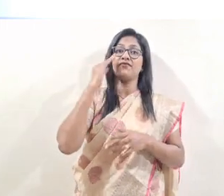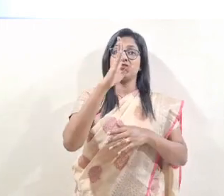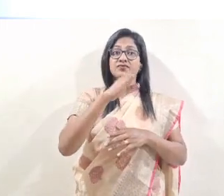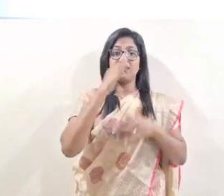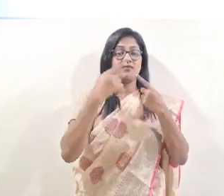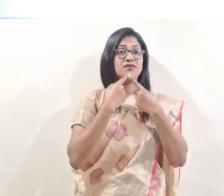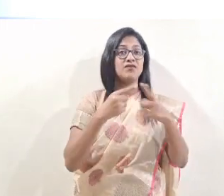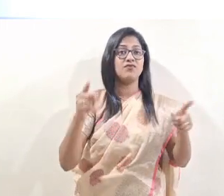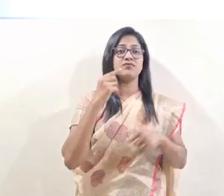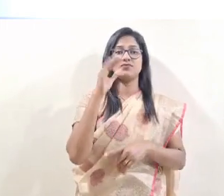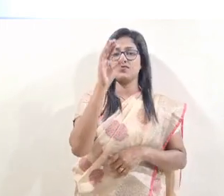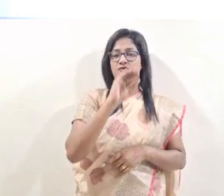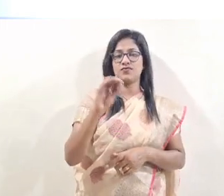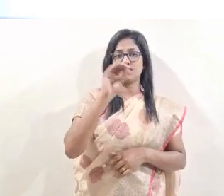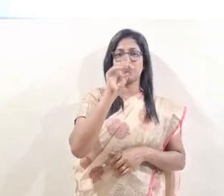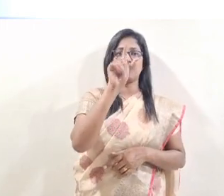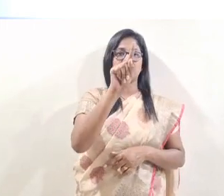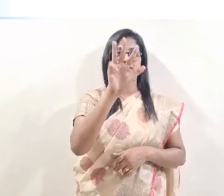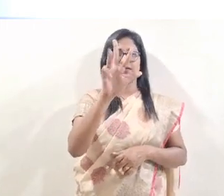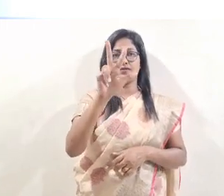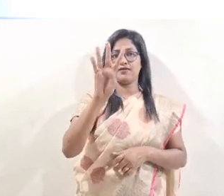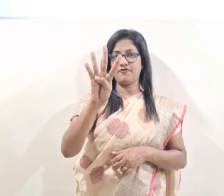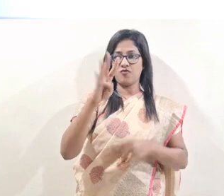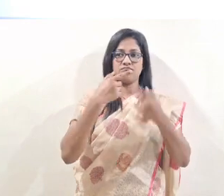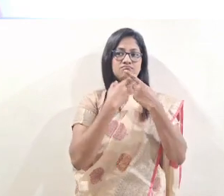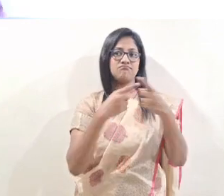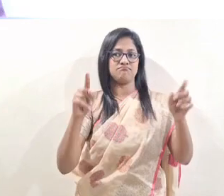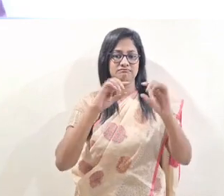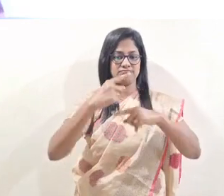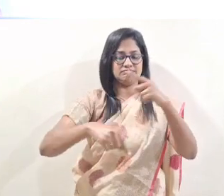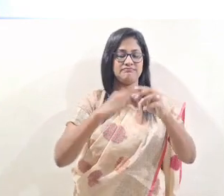October 1984.